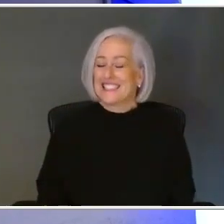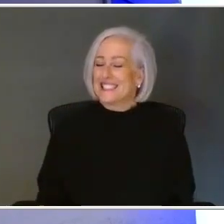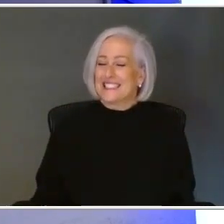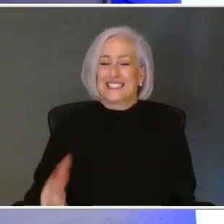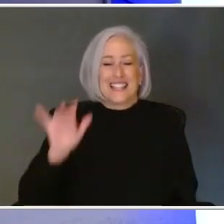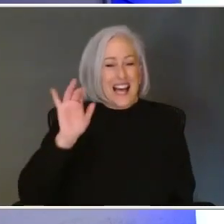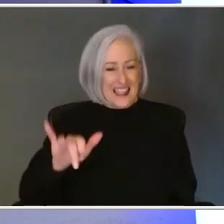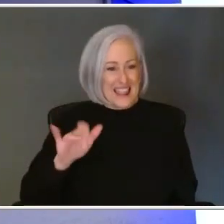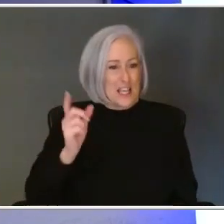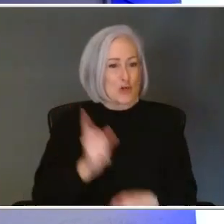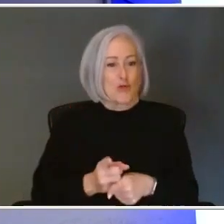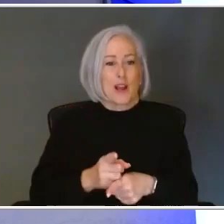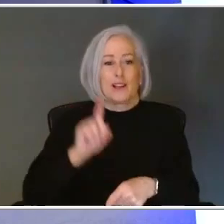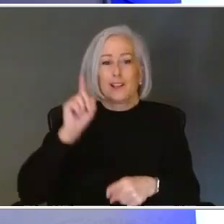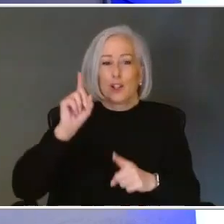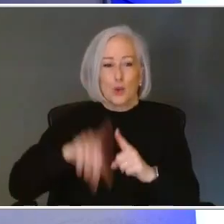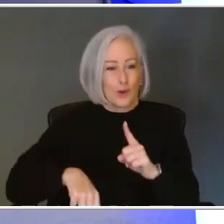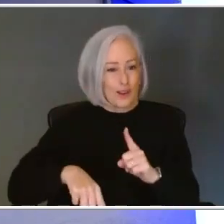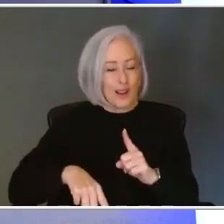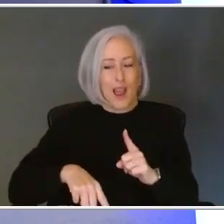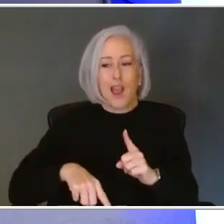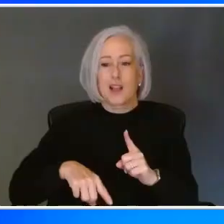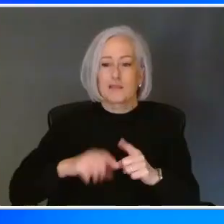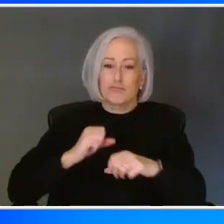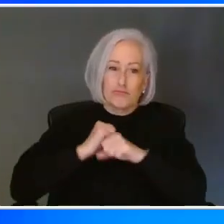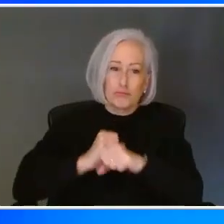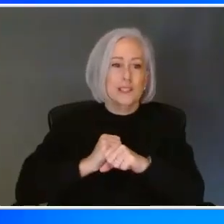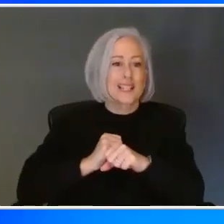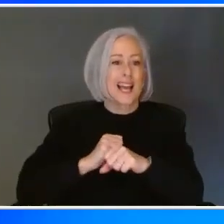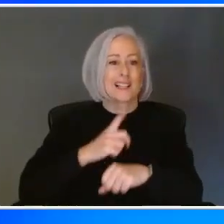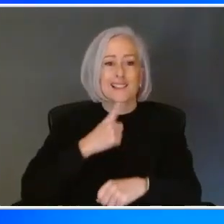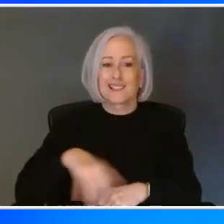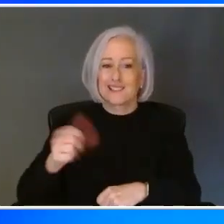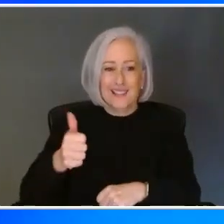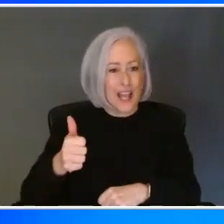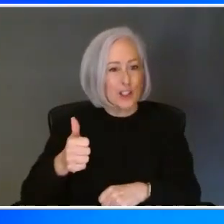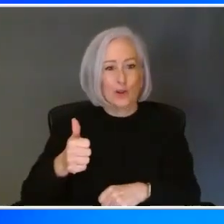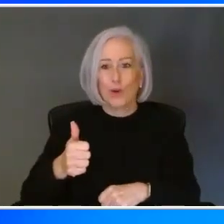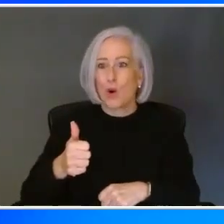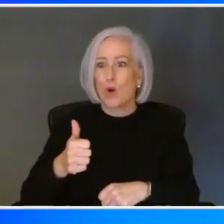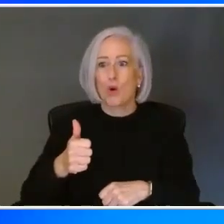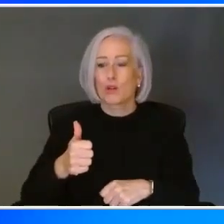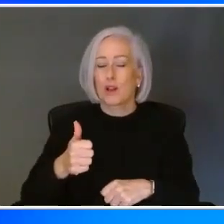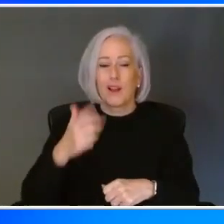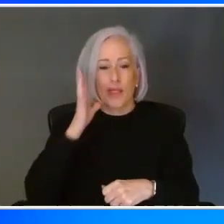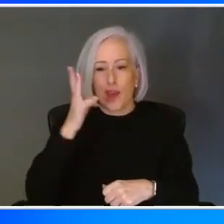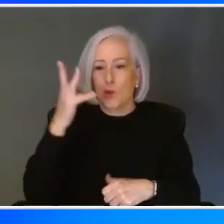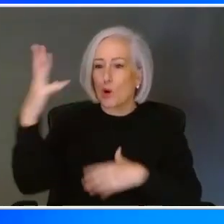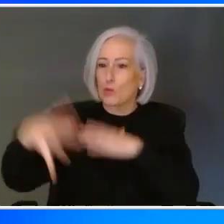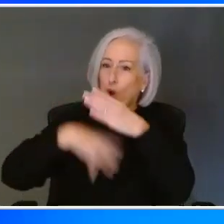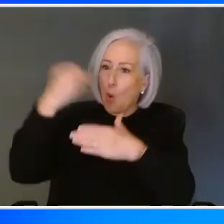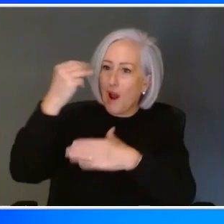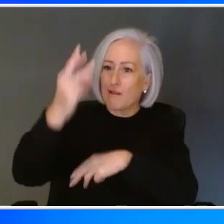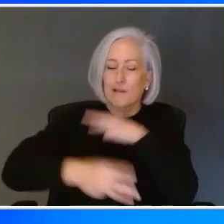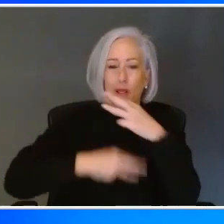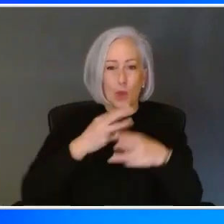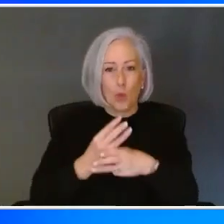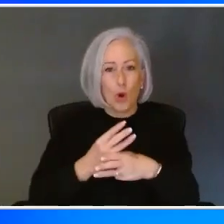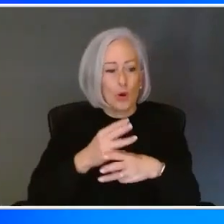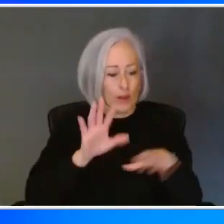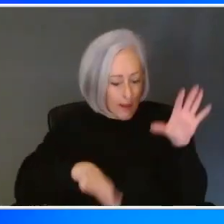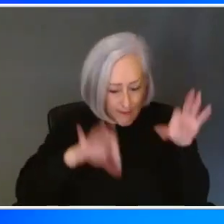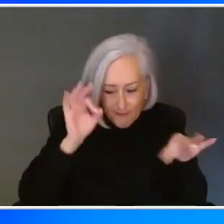right. You can't wrap a 10-year-old in bubble wrap, and I've got a 10-year-old myself. They're going to go out into the field and they're going to find things and get in